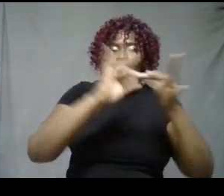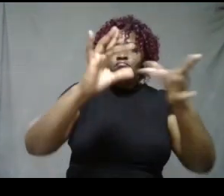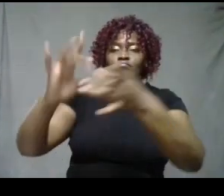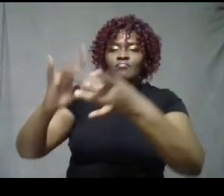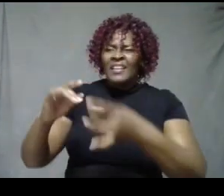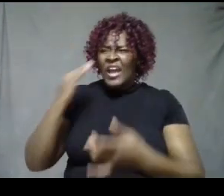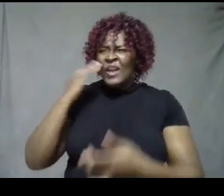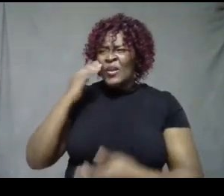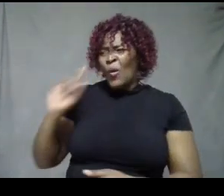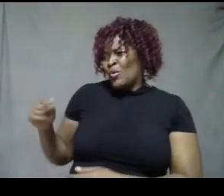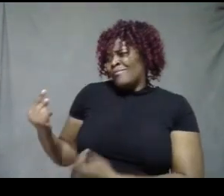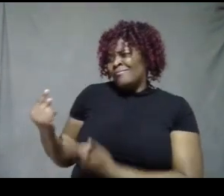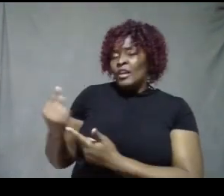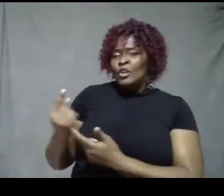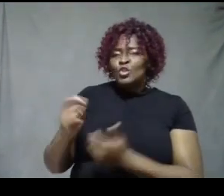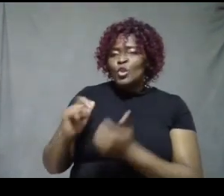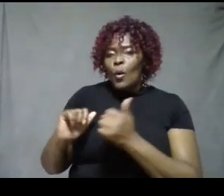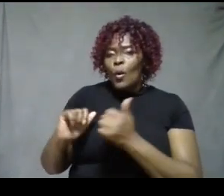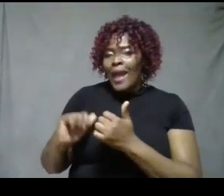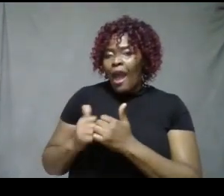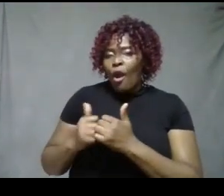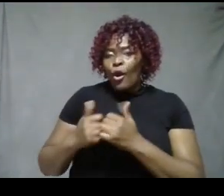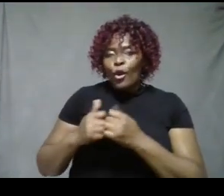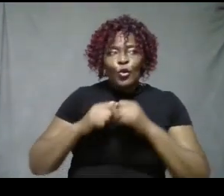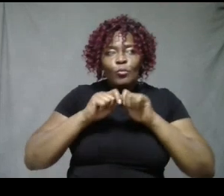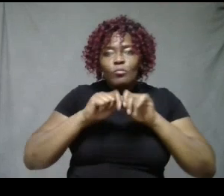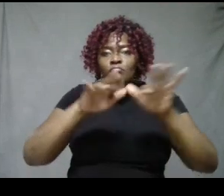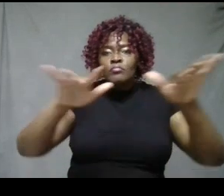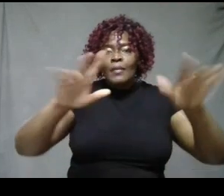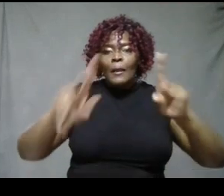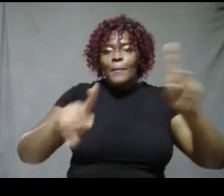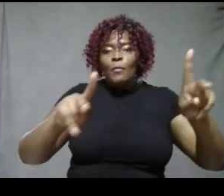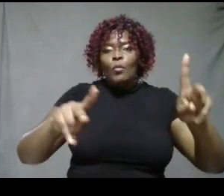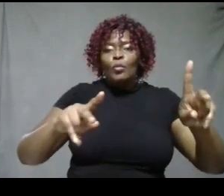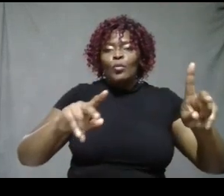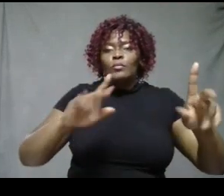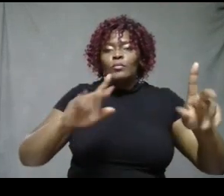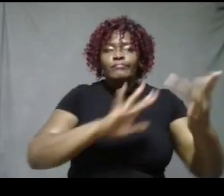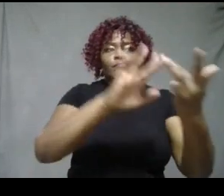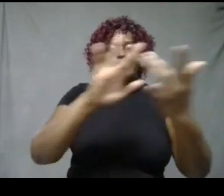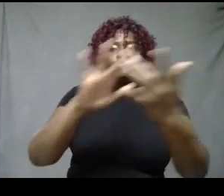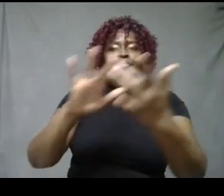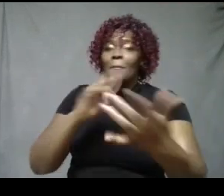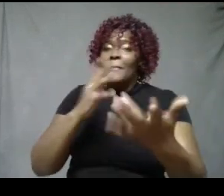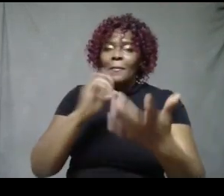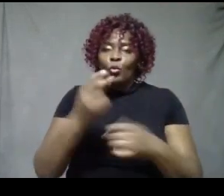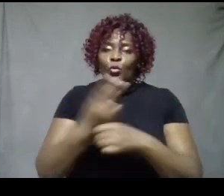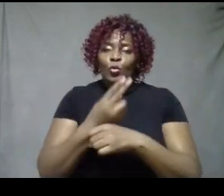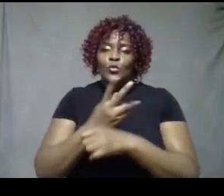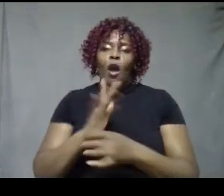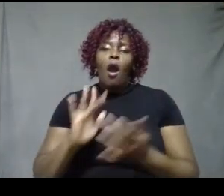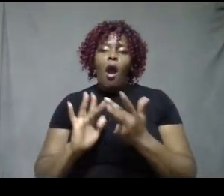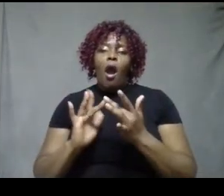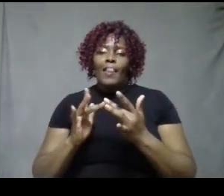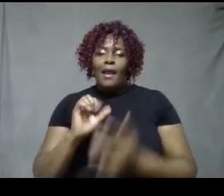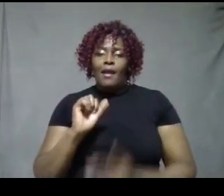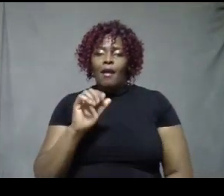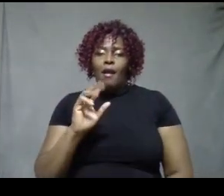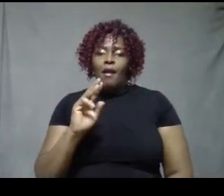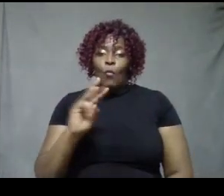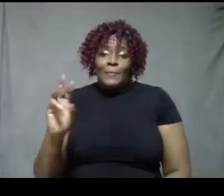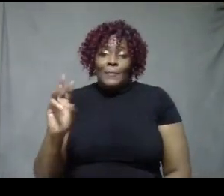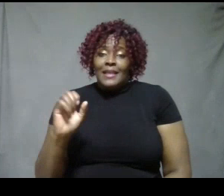So what are you doing to get the word out to people who aren't maybe online? It's a